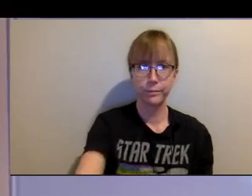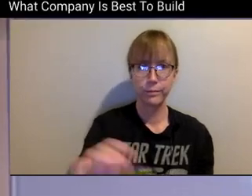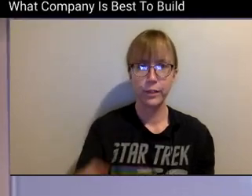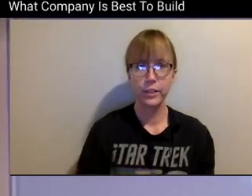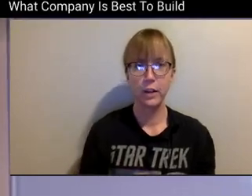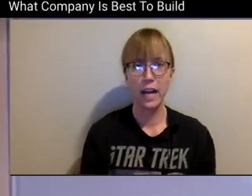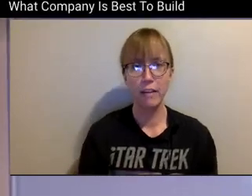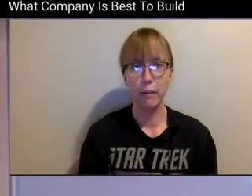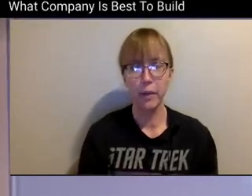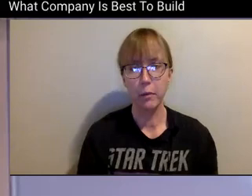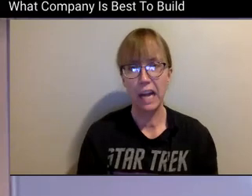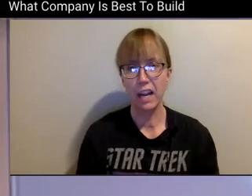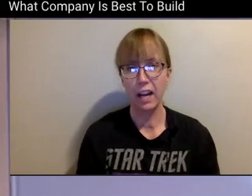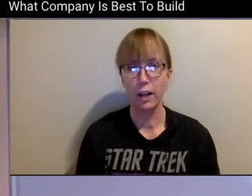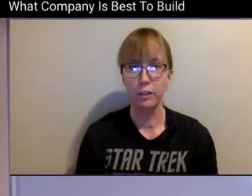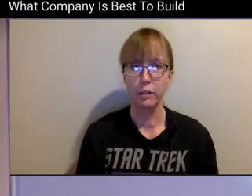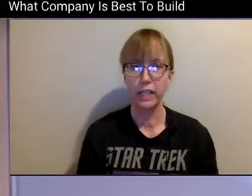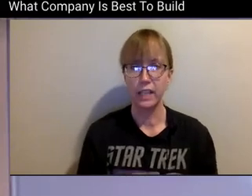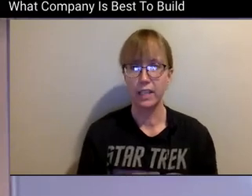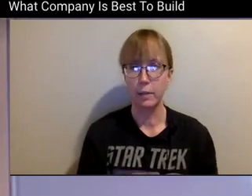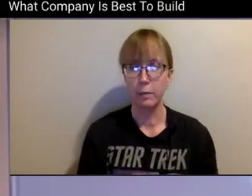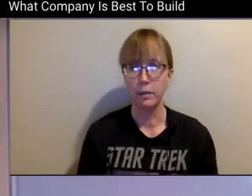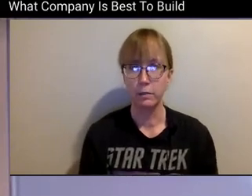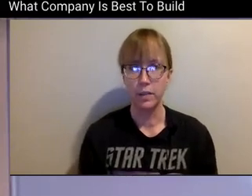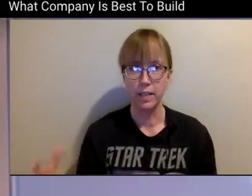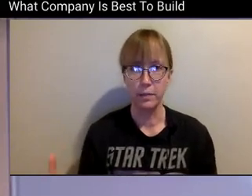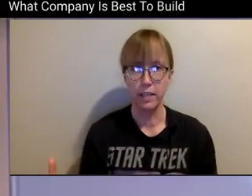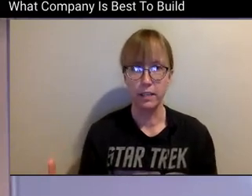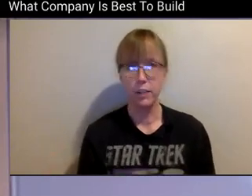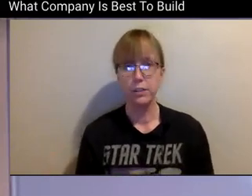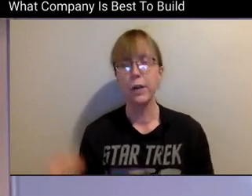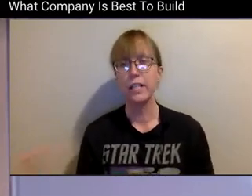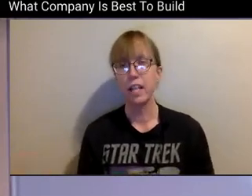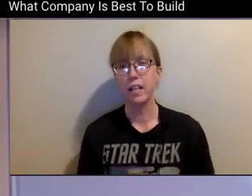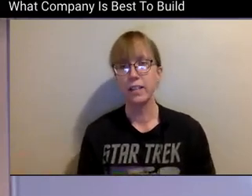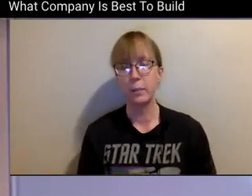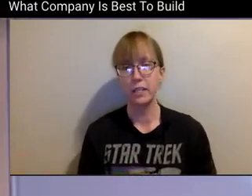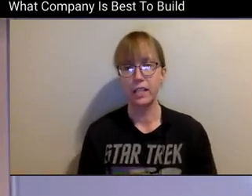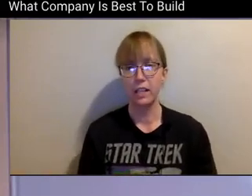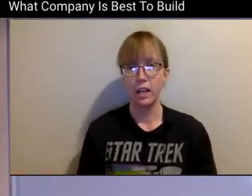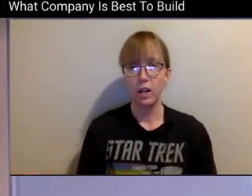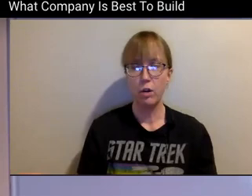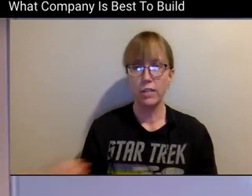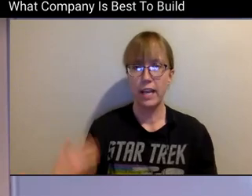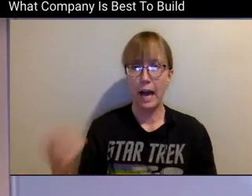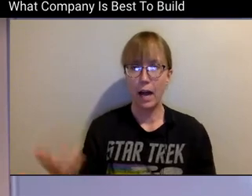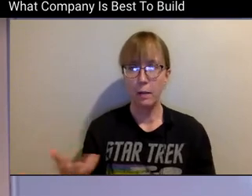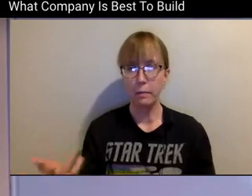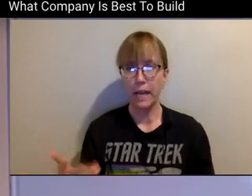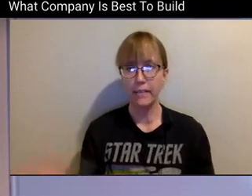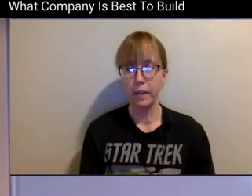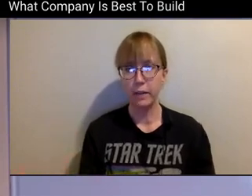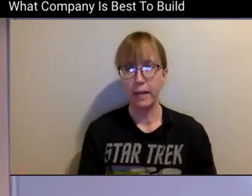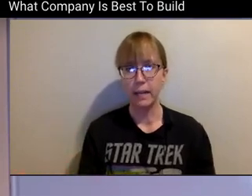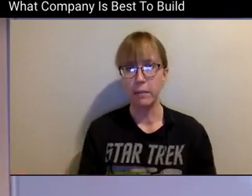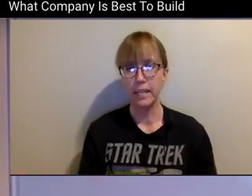is... So I agree with him, and I don't agree in the same sense. So he's telling this person who said, I'm